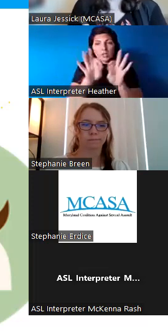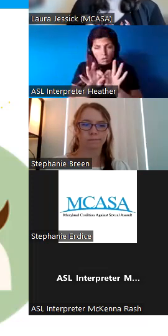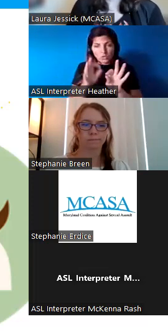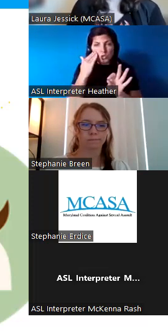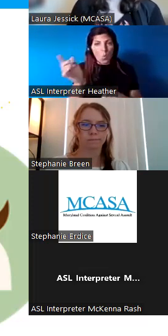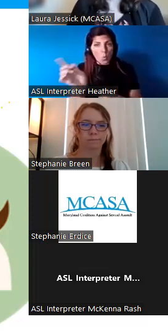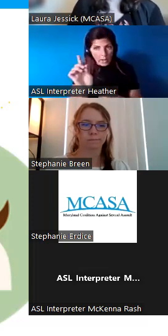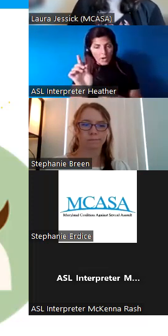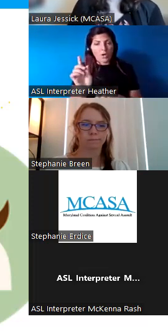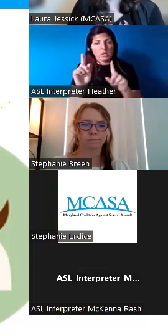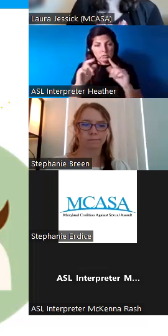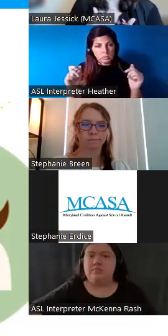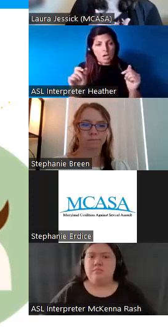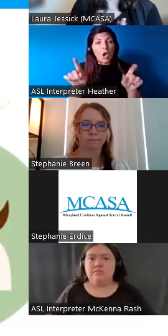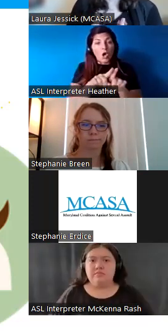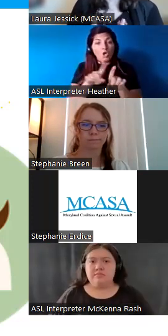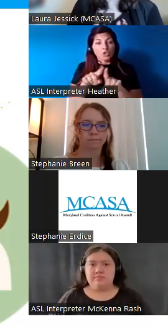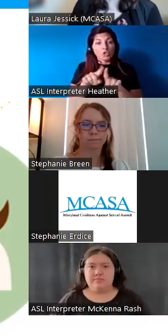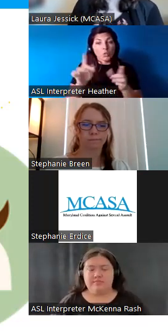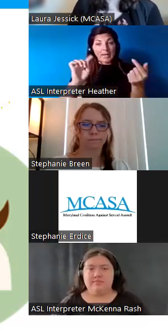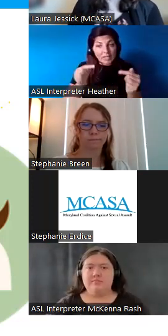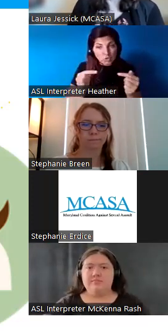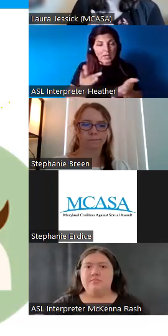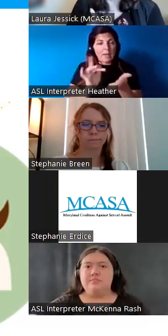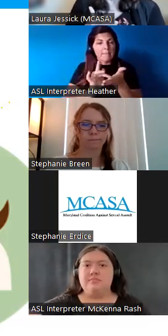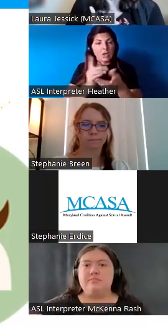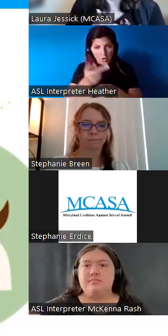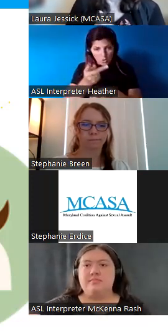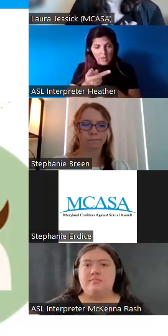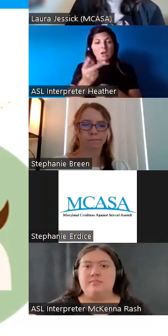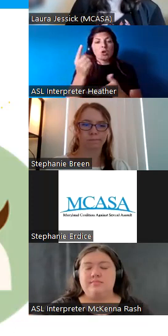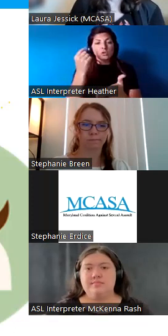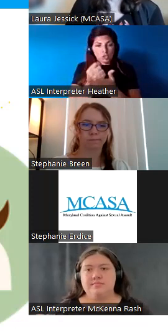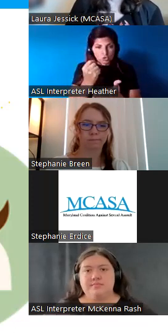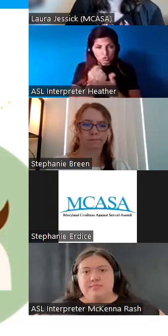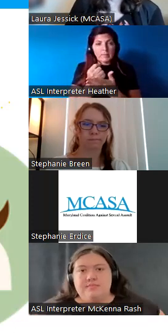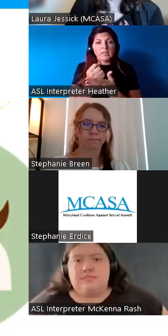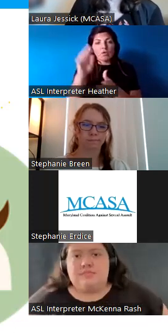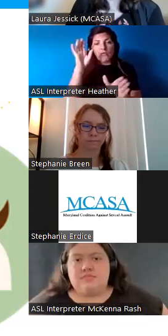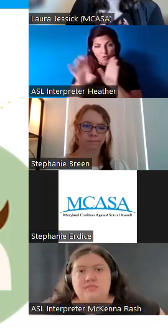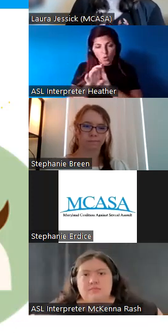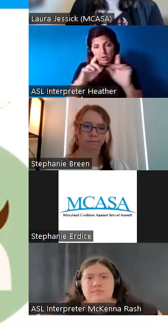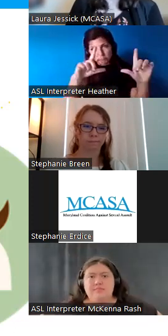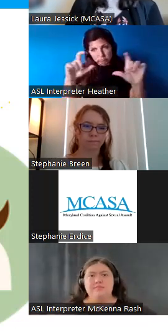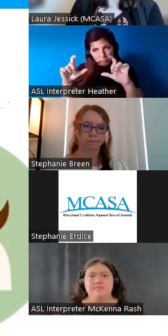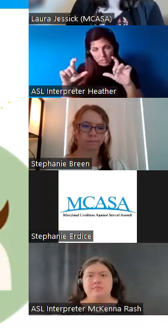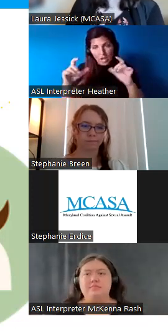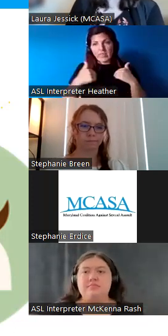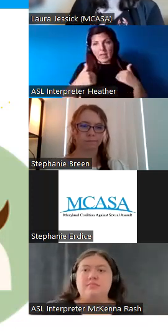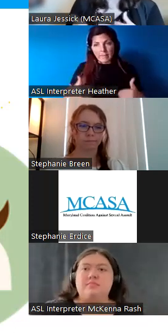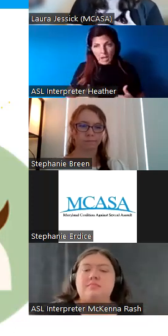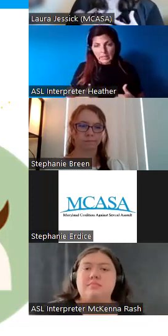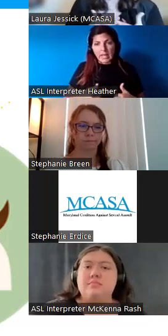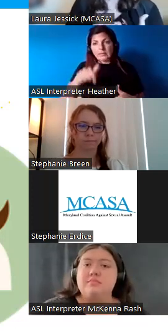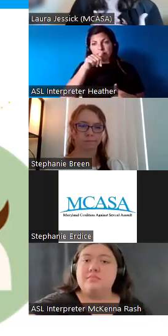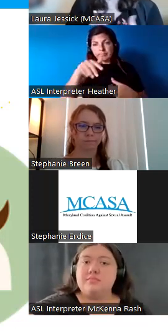physical examination for injury and any medical care and treatment. And photographs will be taken of the body and or